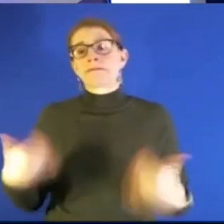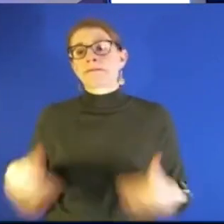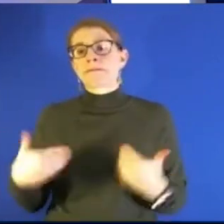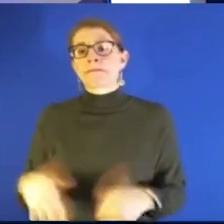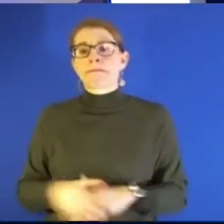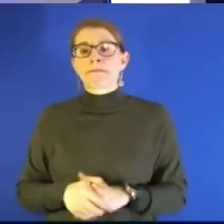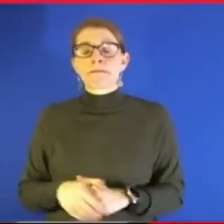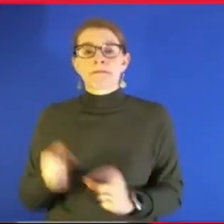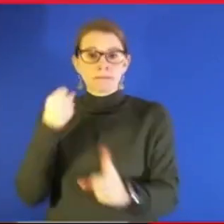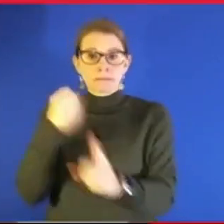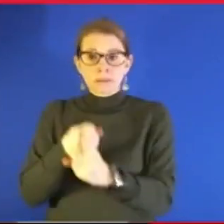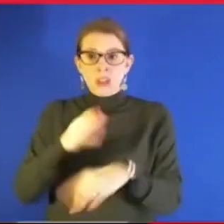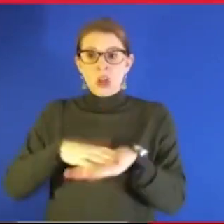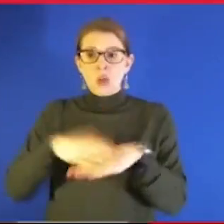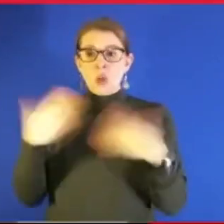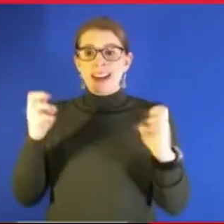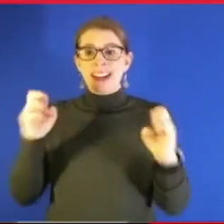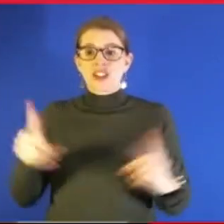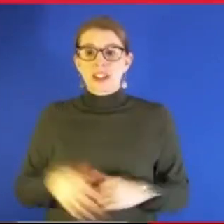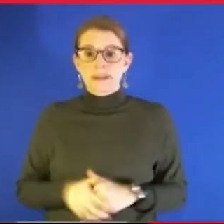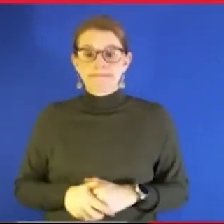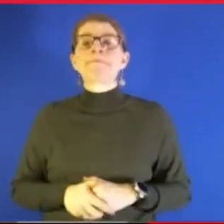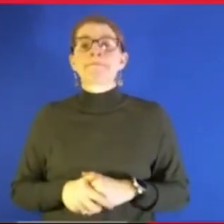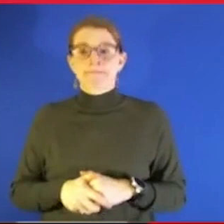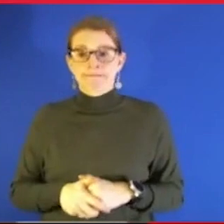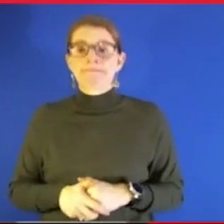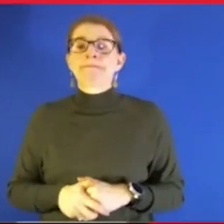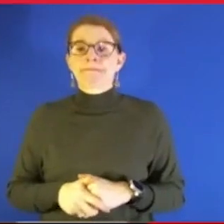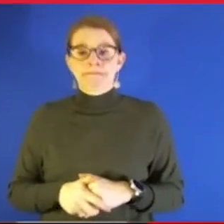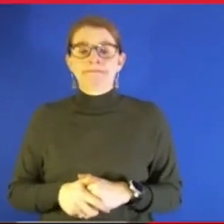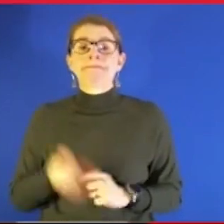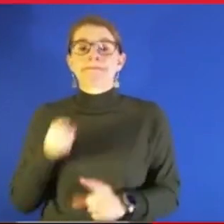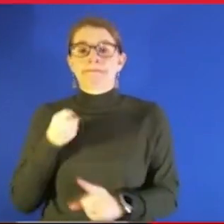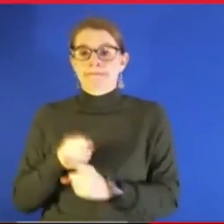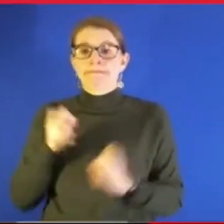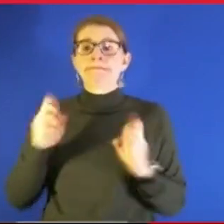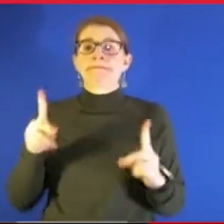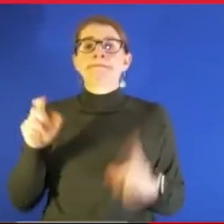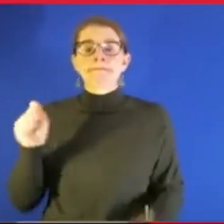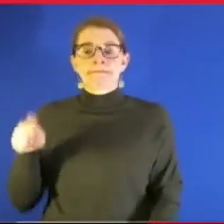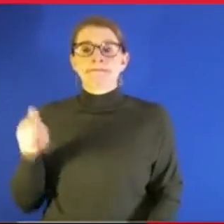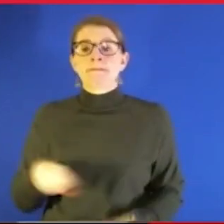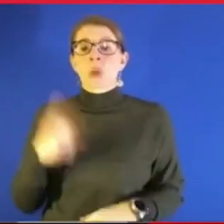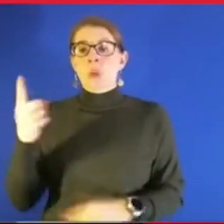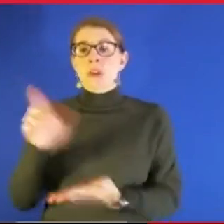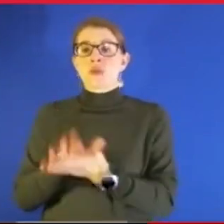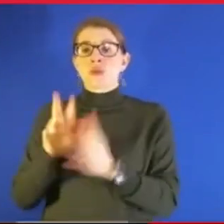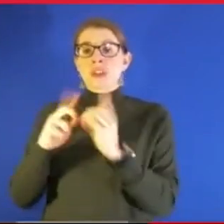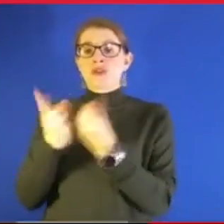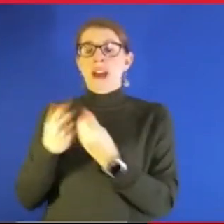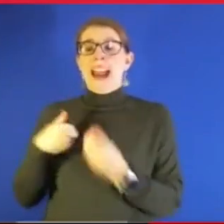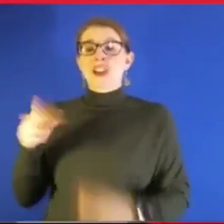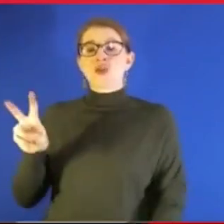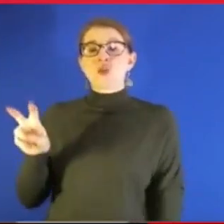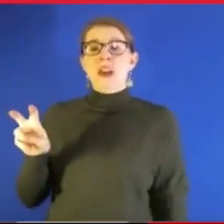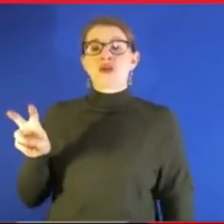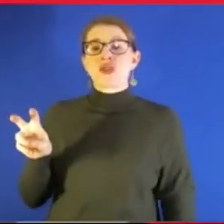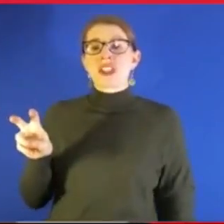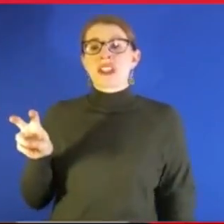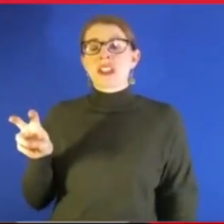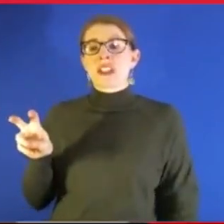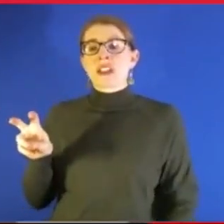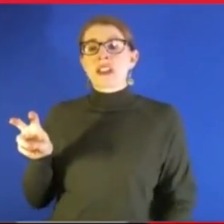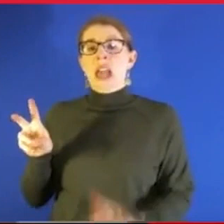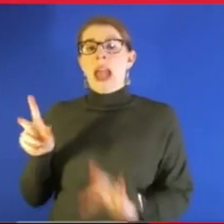education. It's a huge impact on education, and I've heard of one school district that had 200